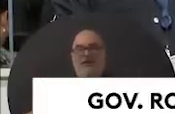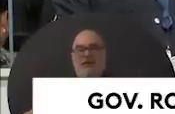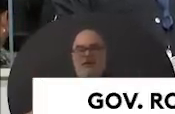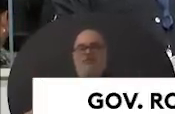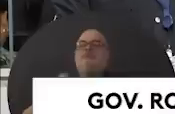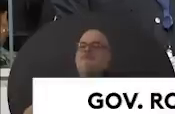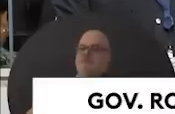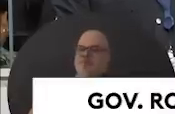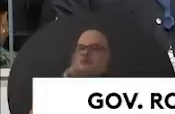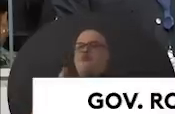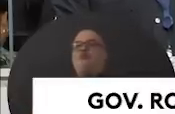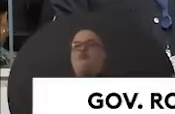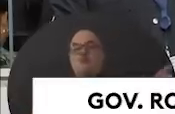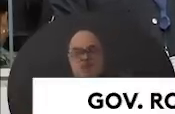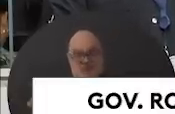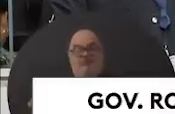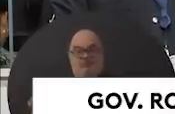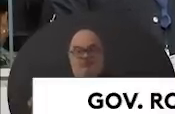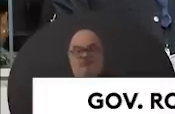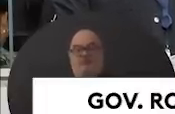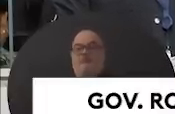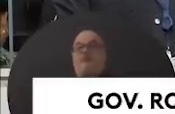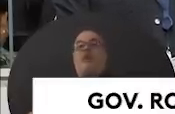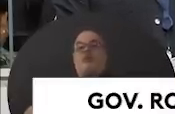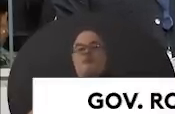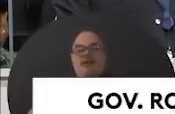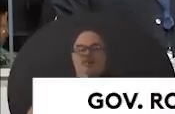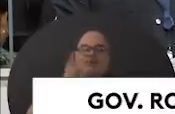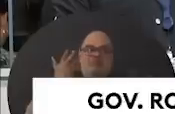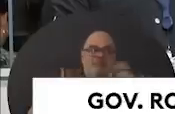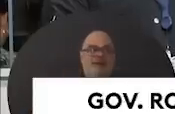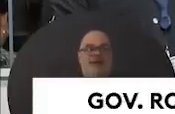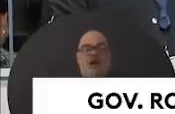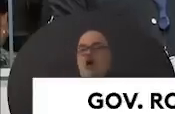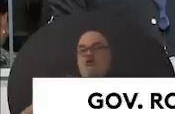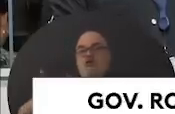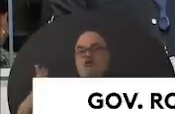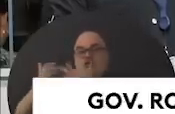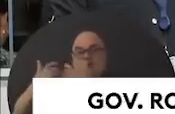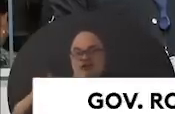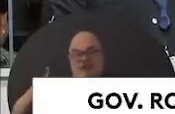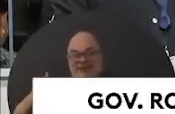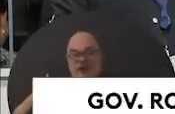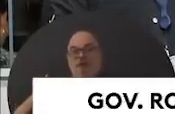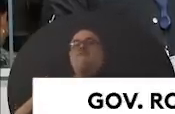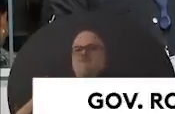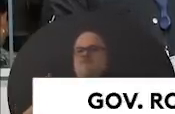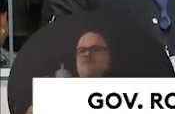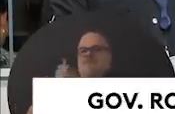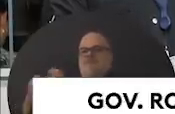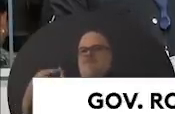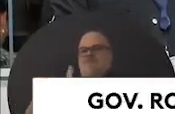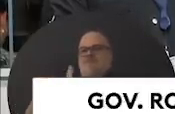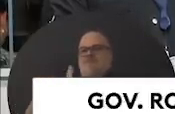make your preparations. Also make sure that if you're doing things like using generators, that you're using those properly. Those generators